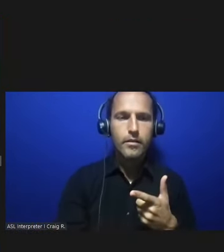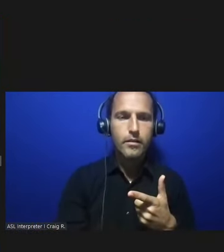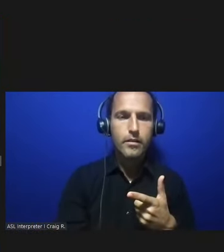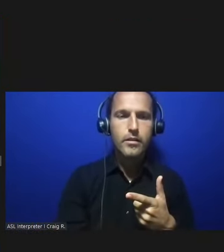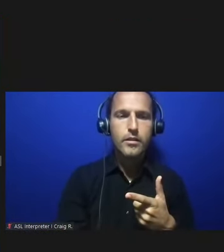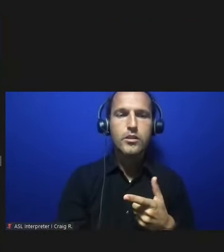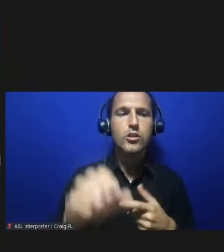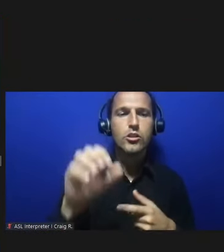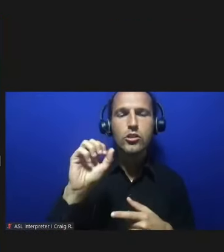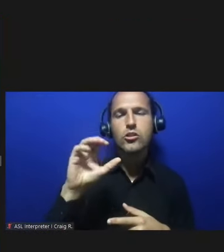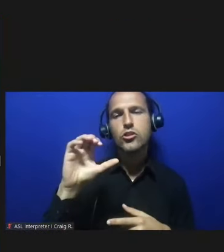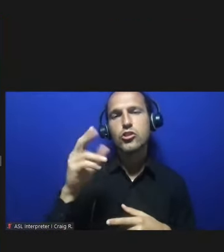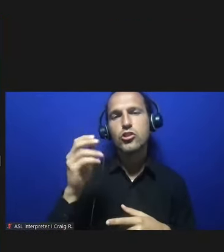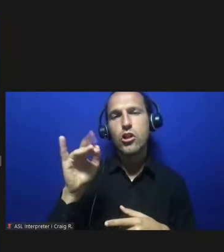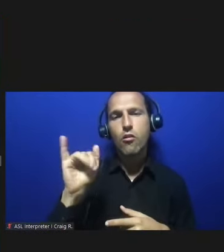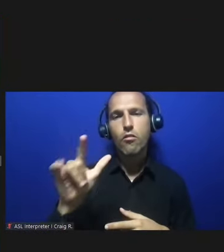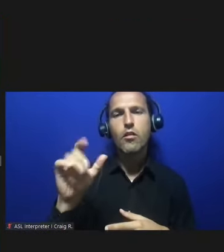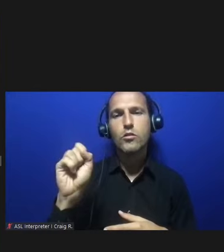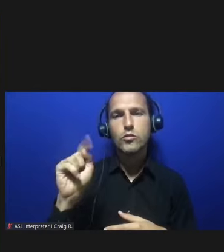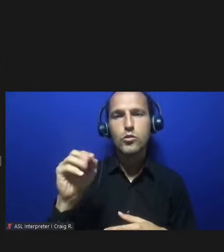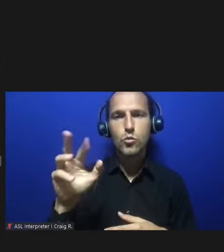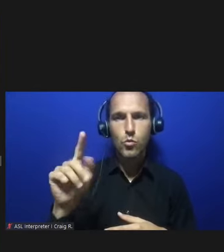Stewart.